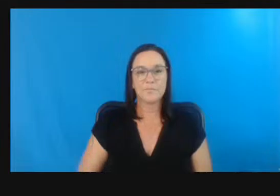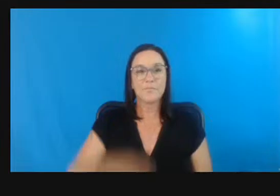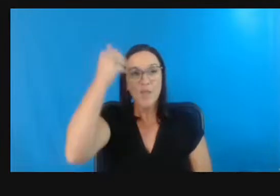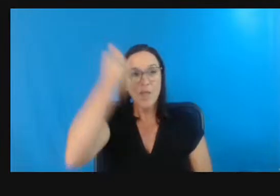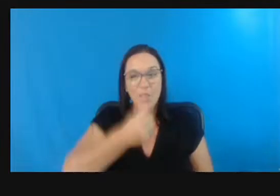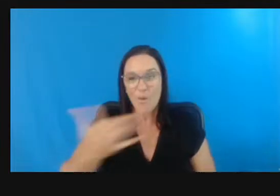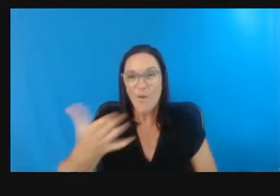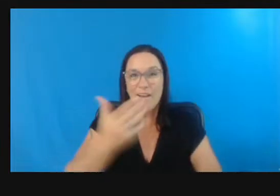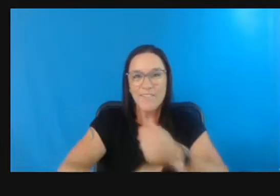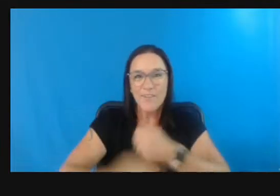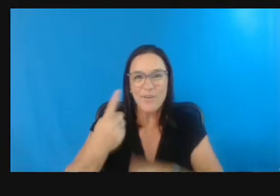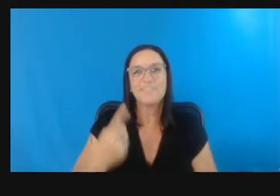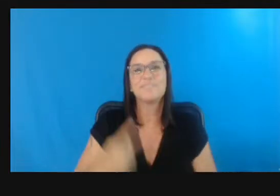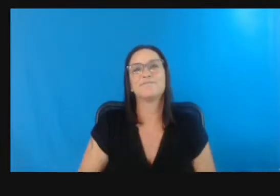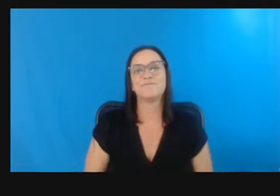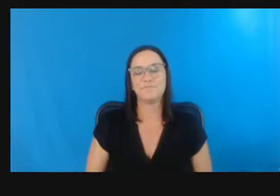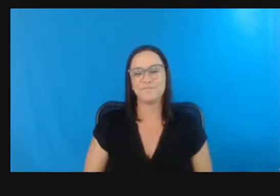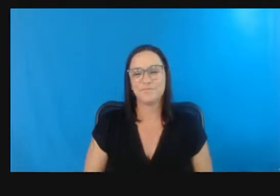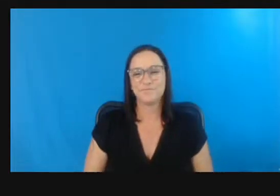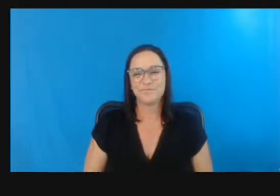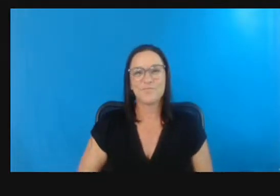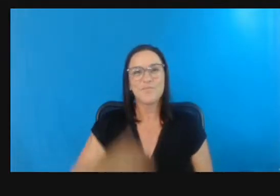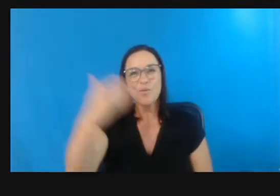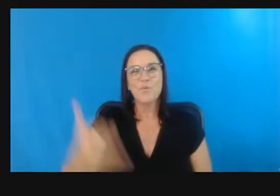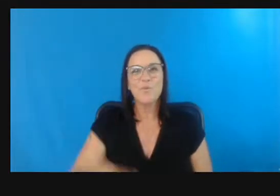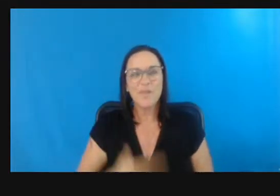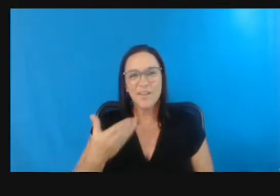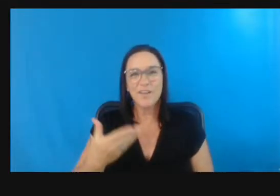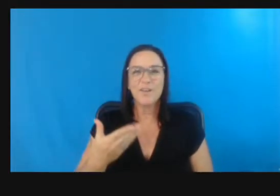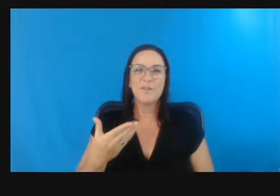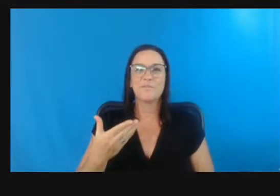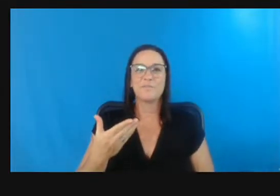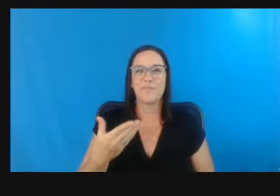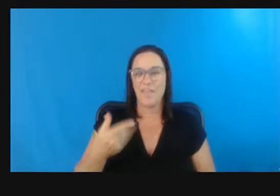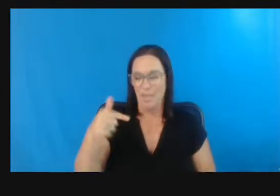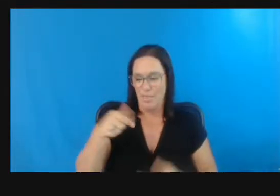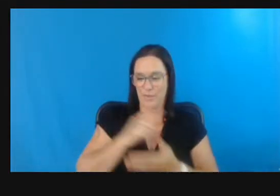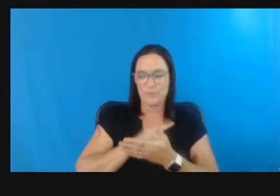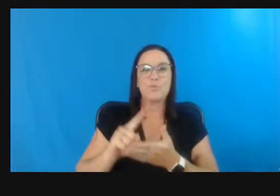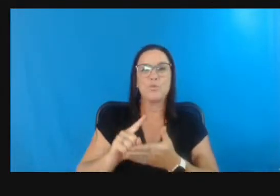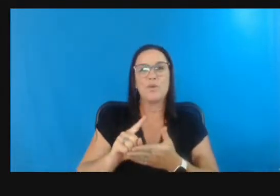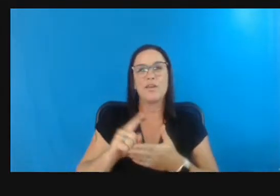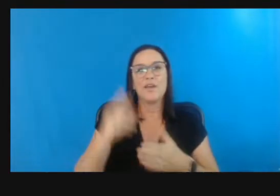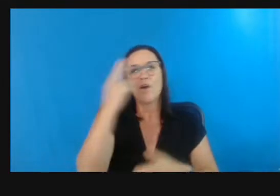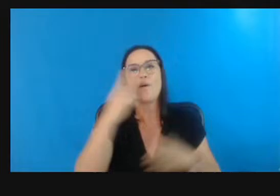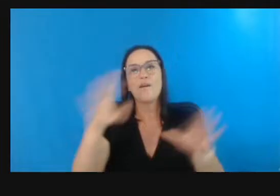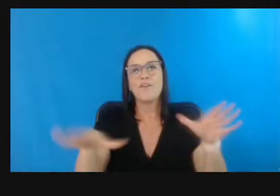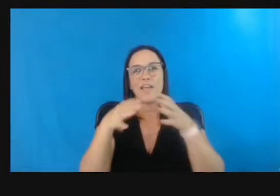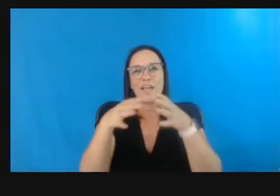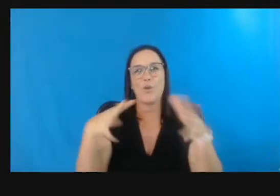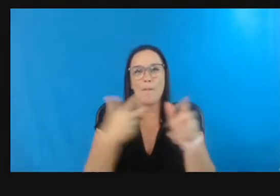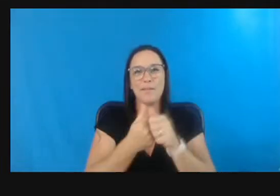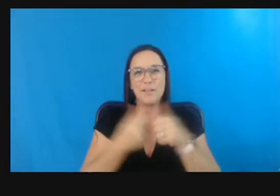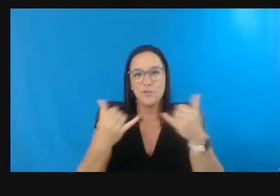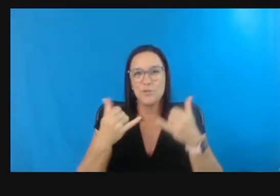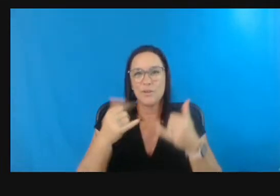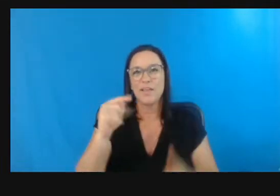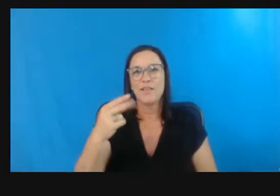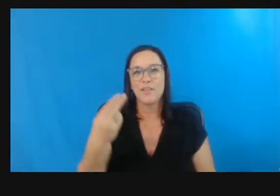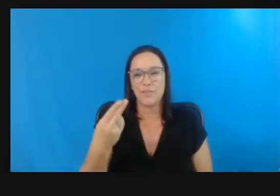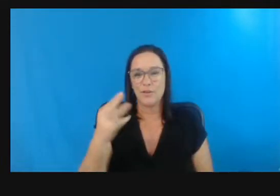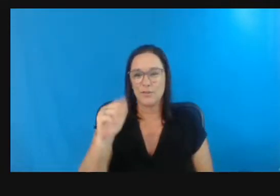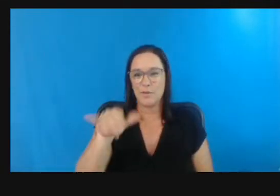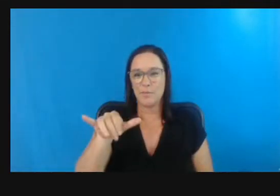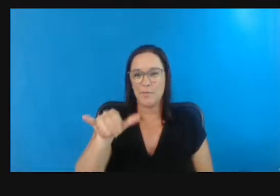Aloha everyone, and welcome to this week's Hawaiian Volcano Update. Today is Thursday, May 15th,